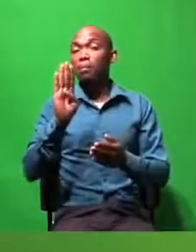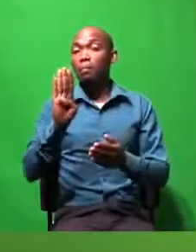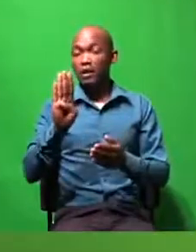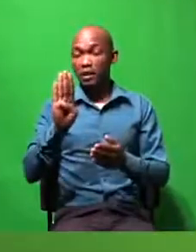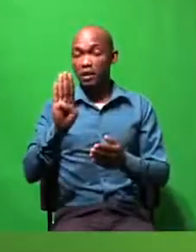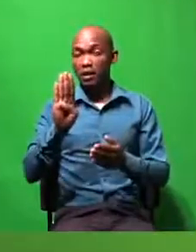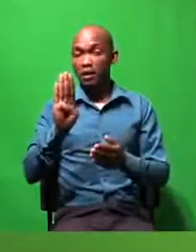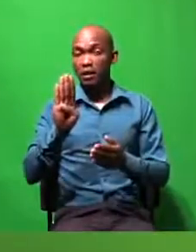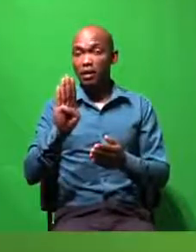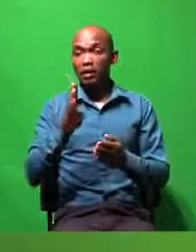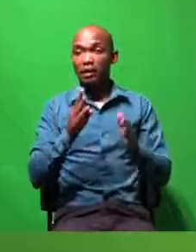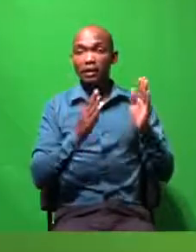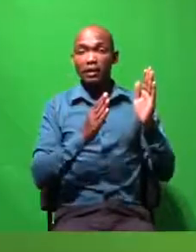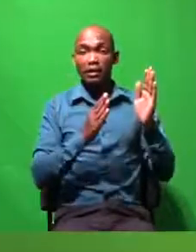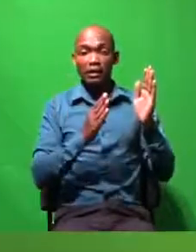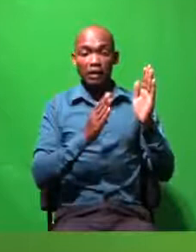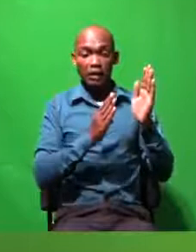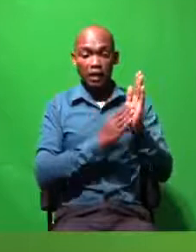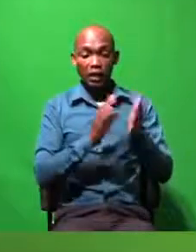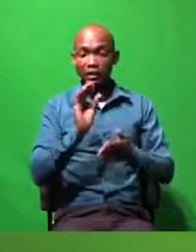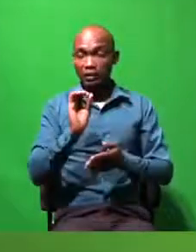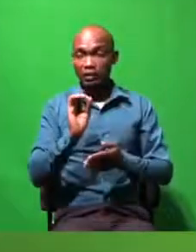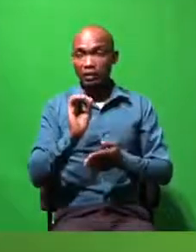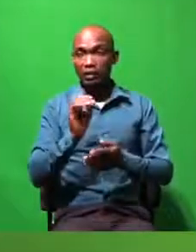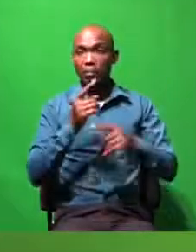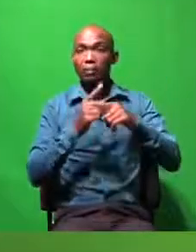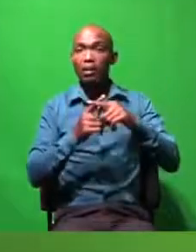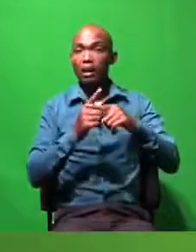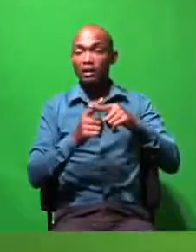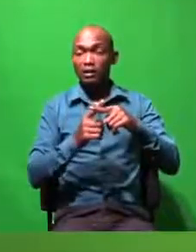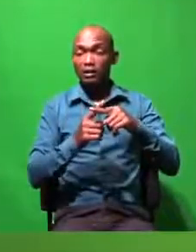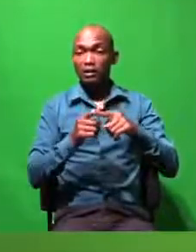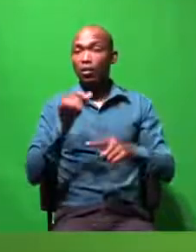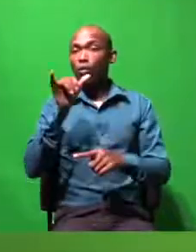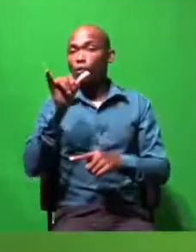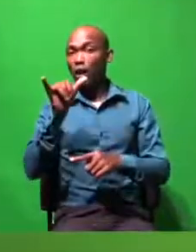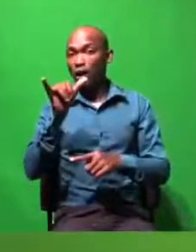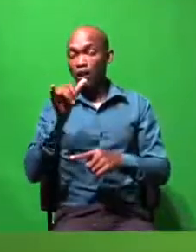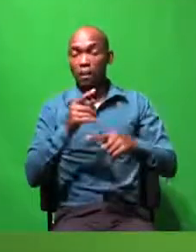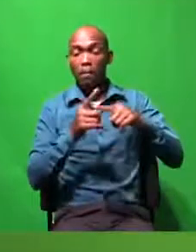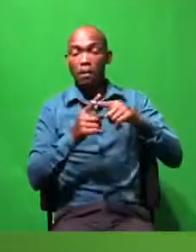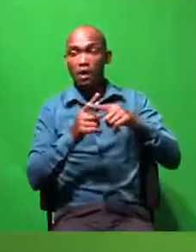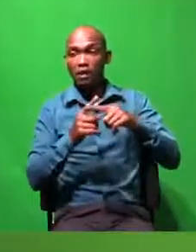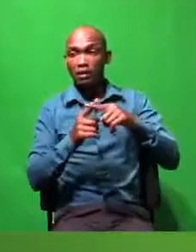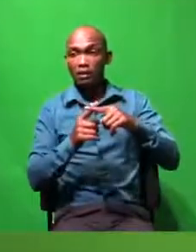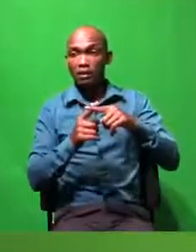by adding this 90 degrees plus y